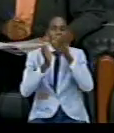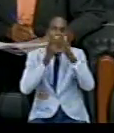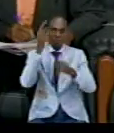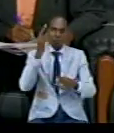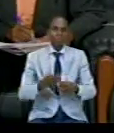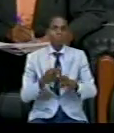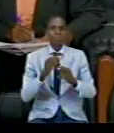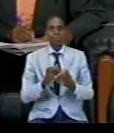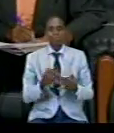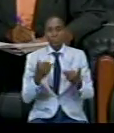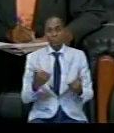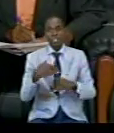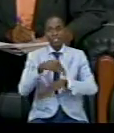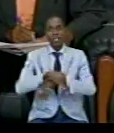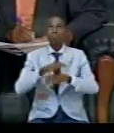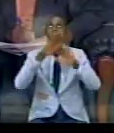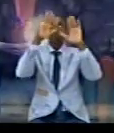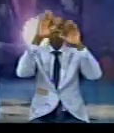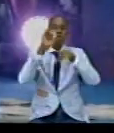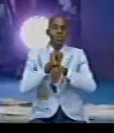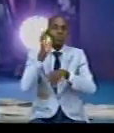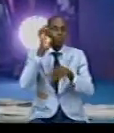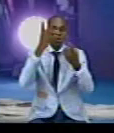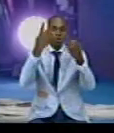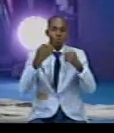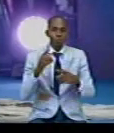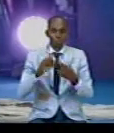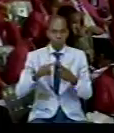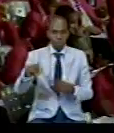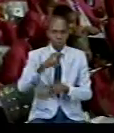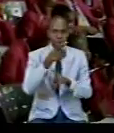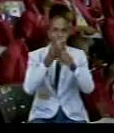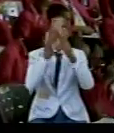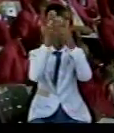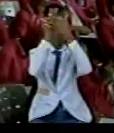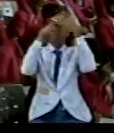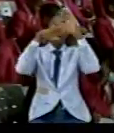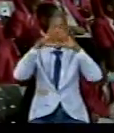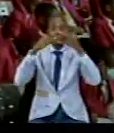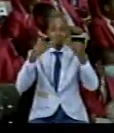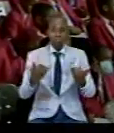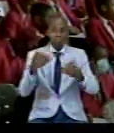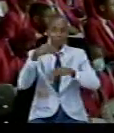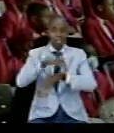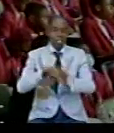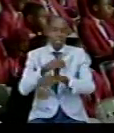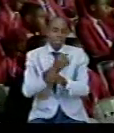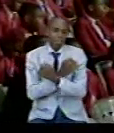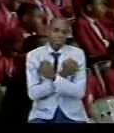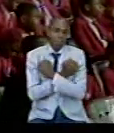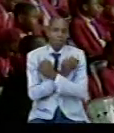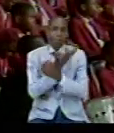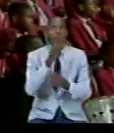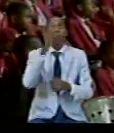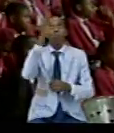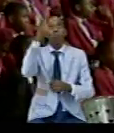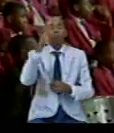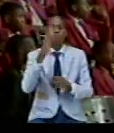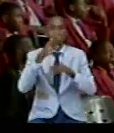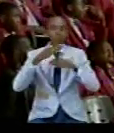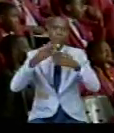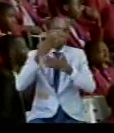Tonight, miracle will come to you from heaven. Tonight, the love of God beyond